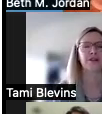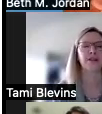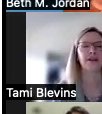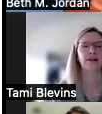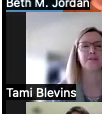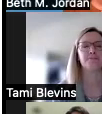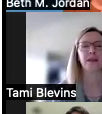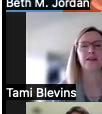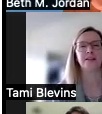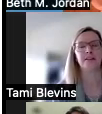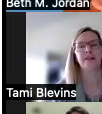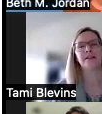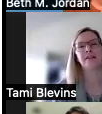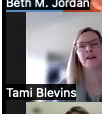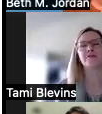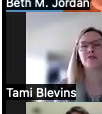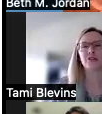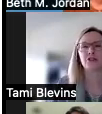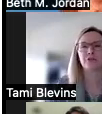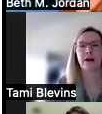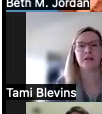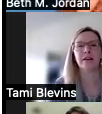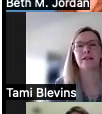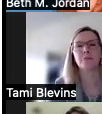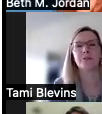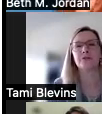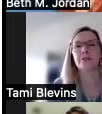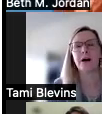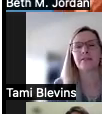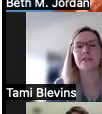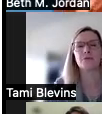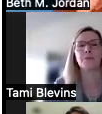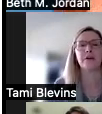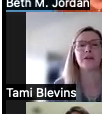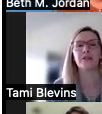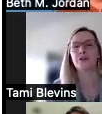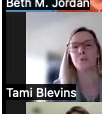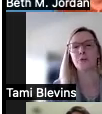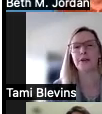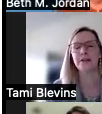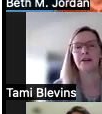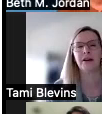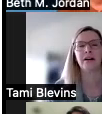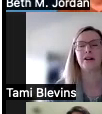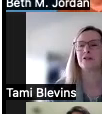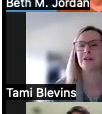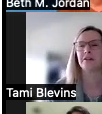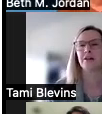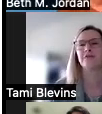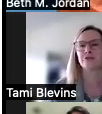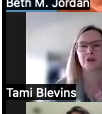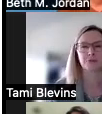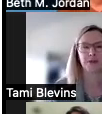factors. And in the conversation around a collaborative response, this would be the third bullet under